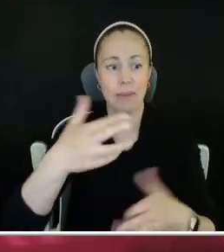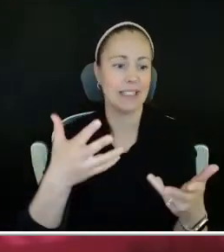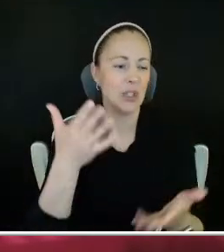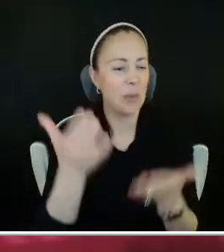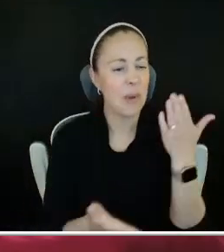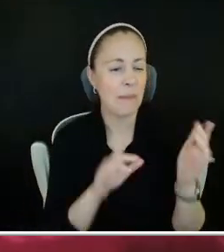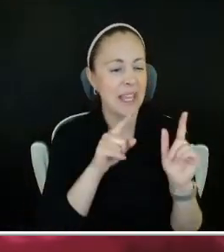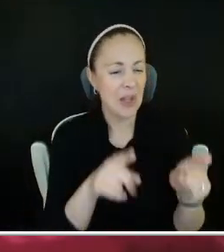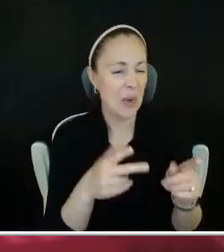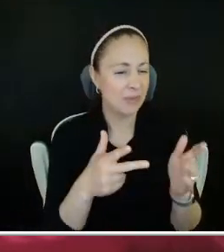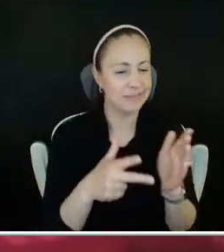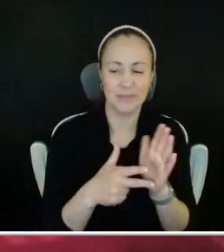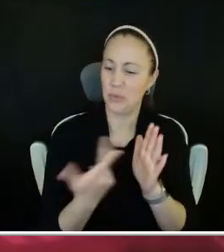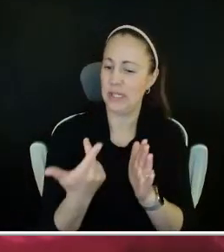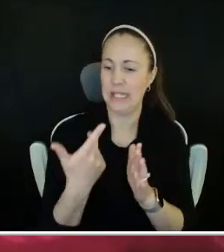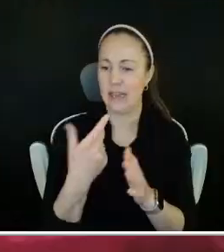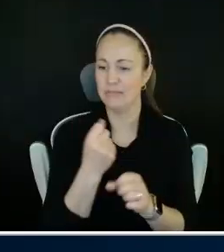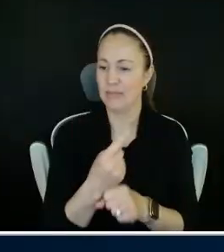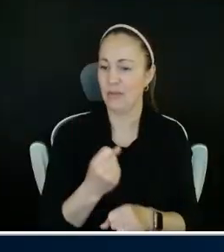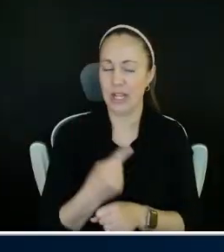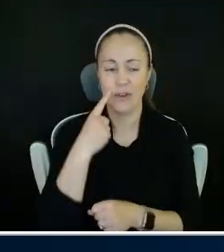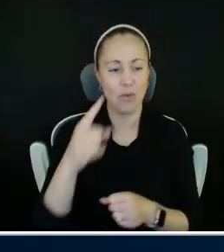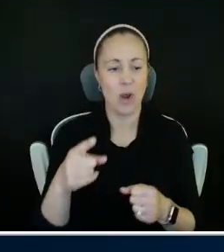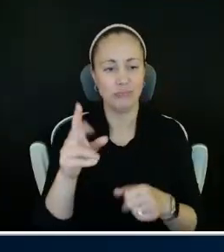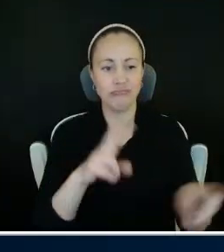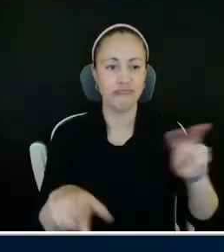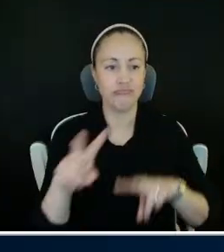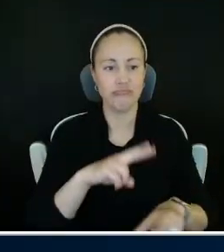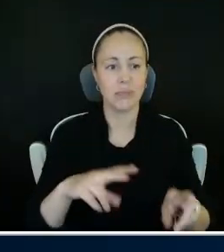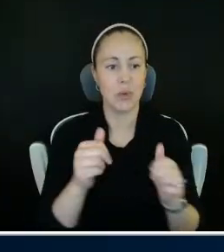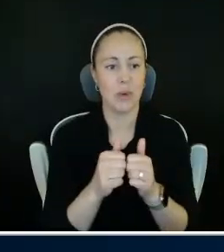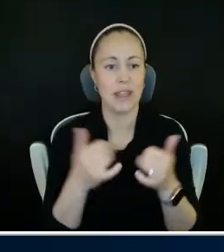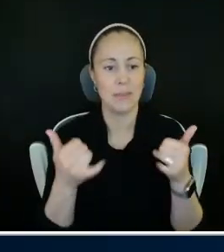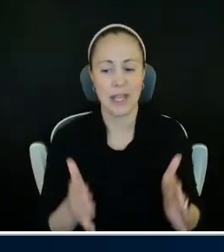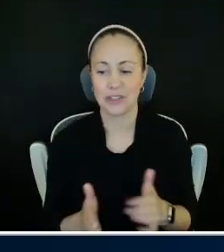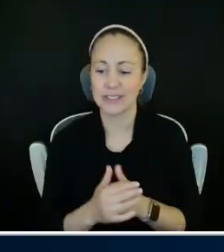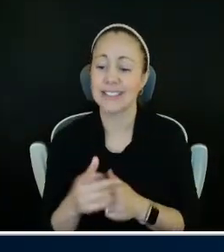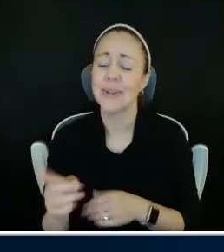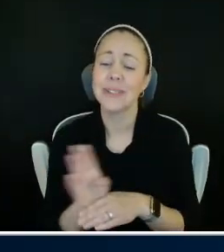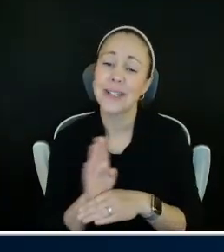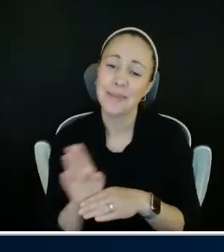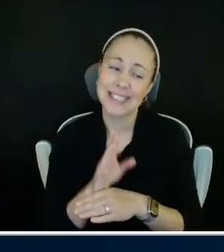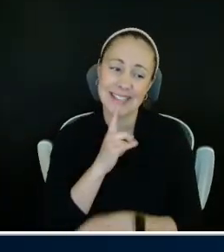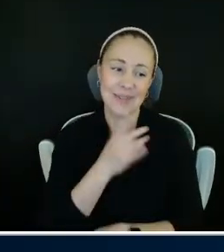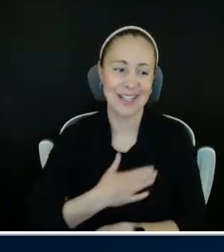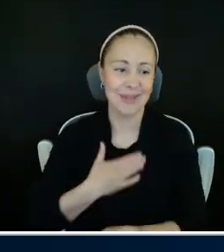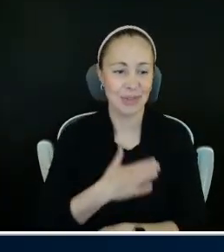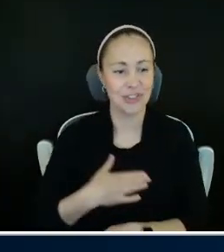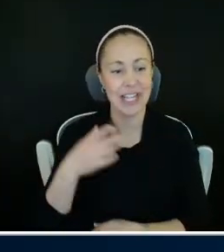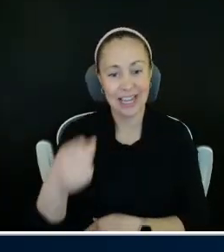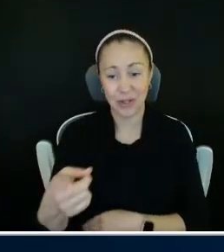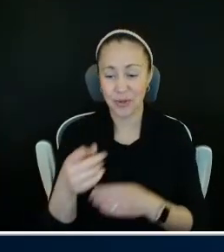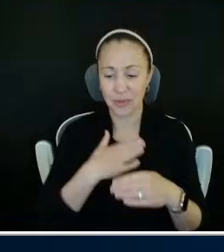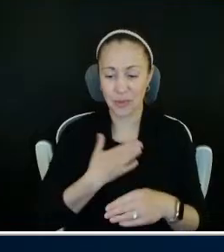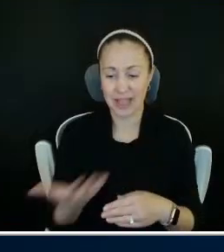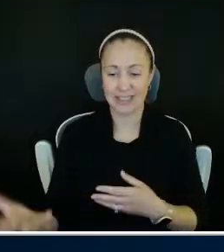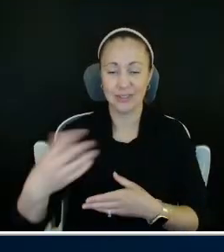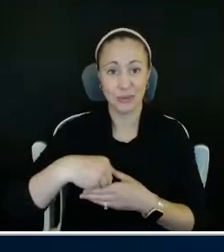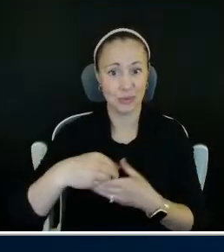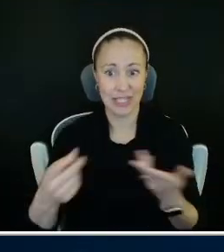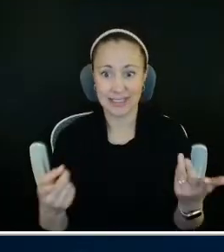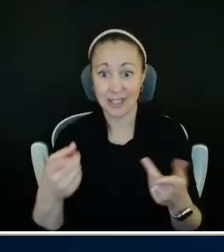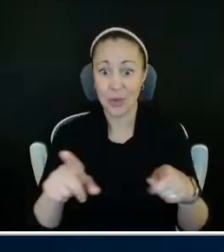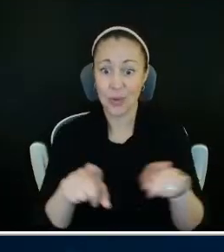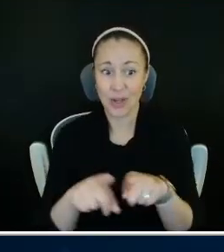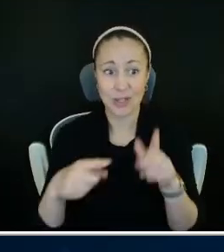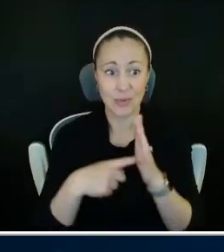times a year to do physicals. Well, you're so busy, and we so appreciate how accessible you are, and you're also representing the Royals. Let's see the